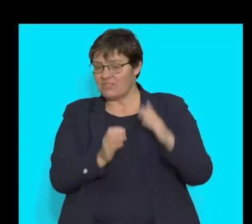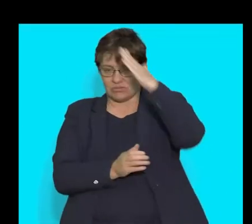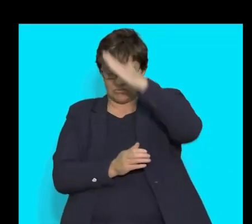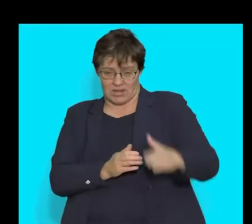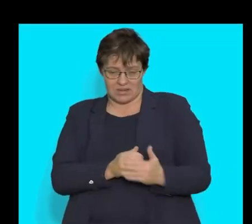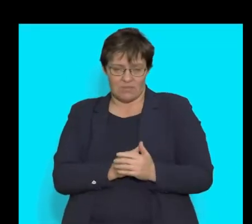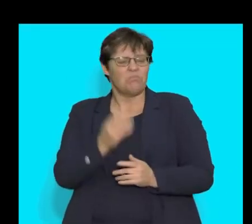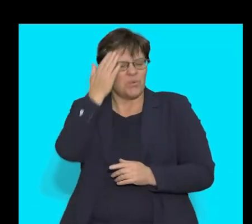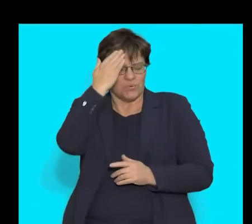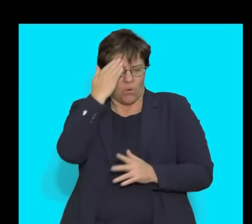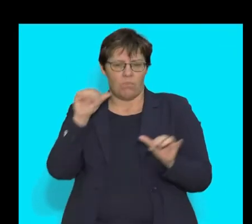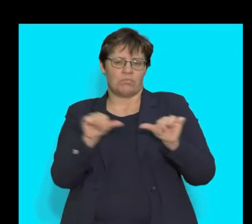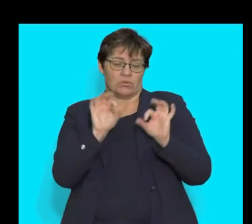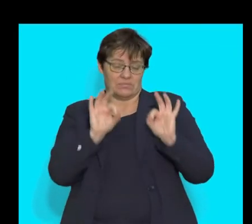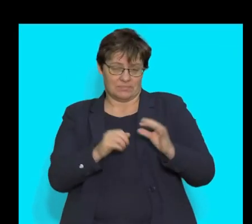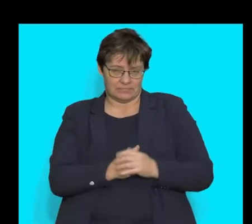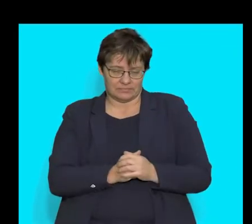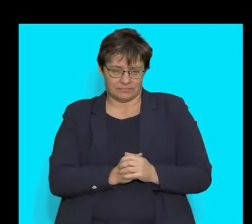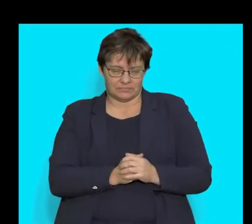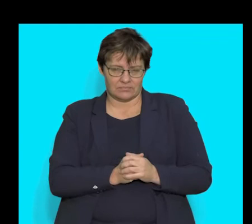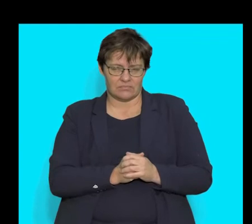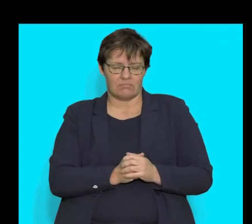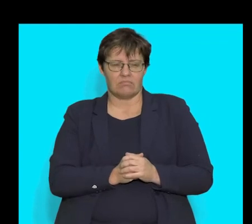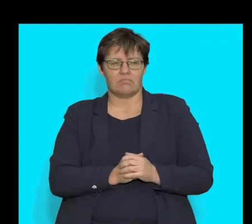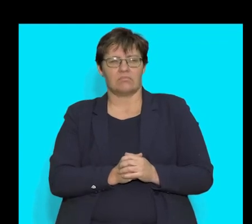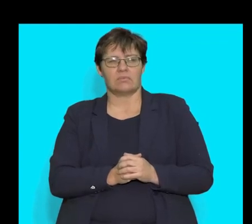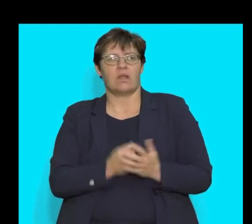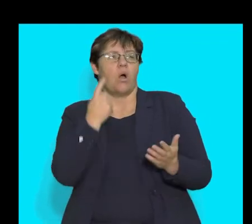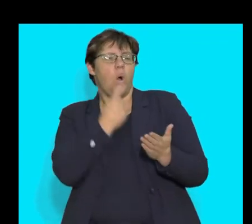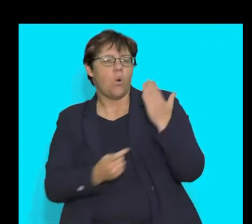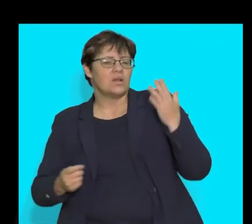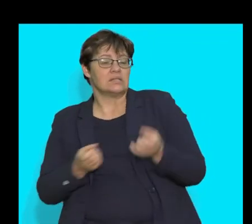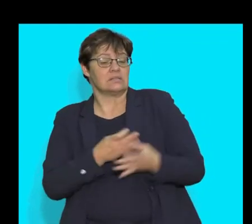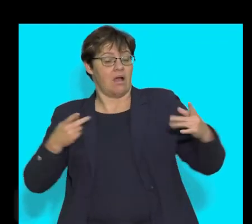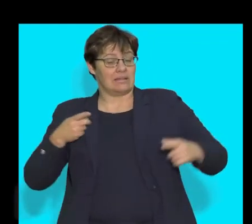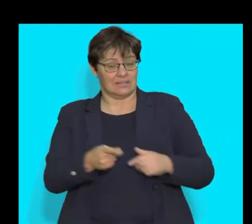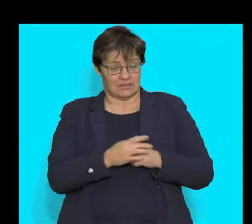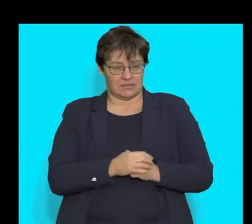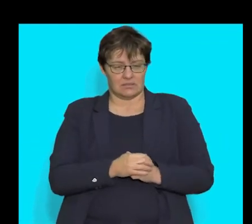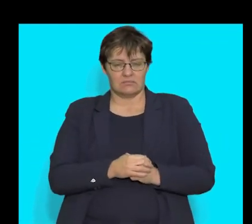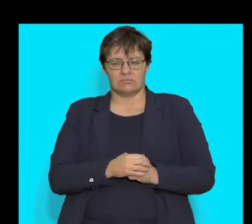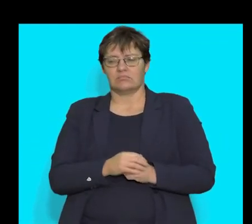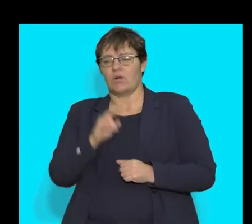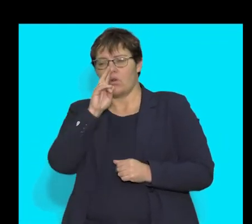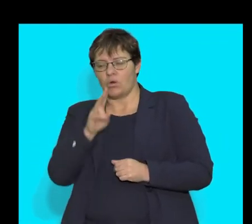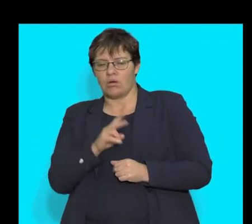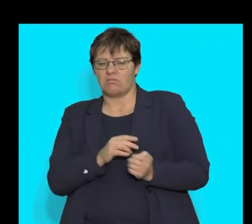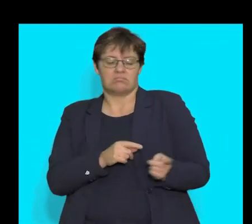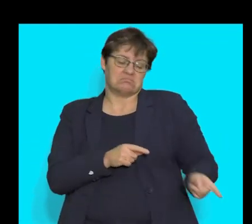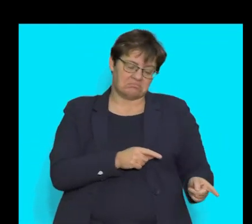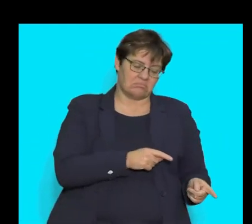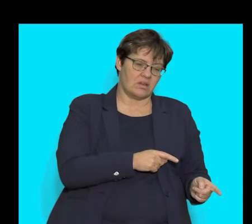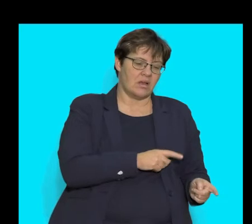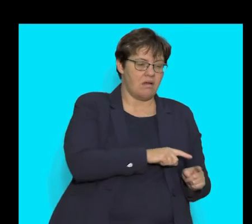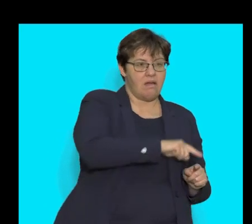it will be directly proportional. But it's not only where it starts from. So this one, we're looking at starting just on that